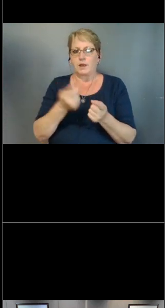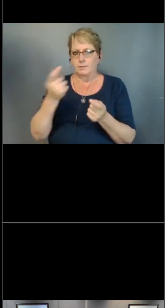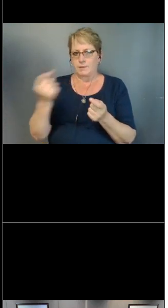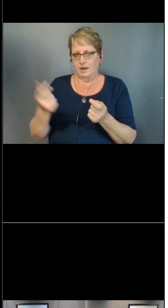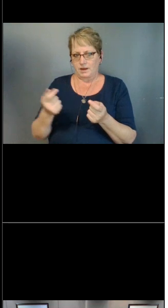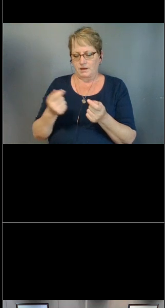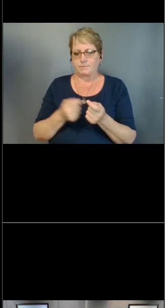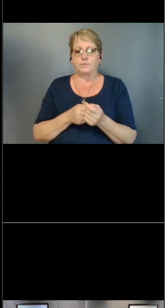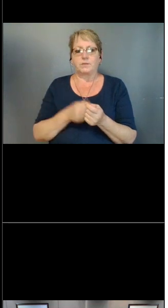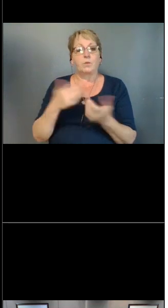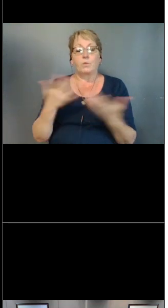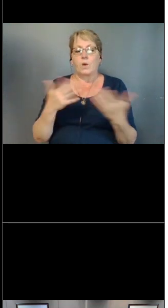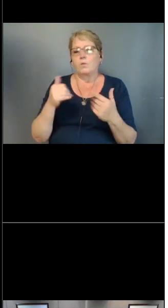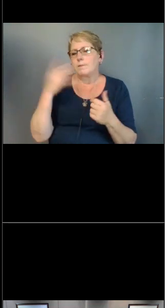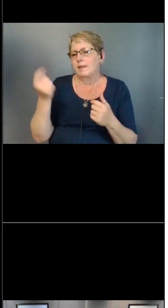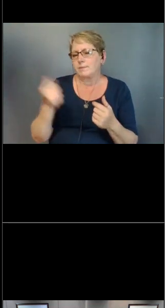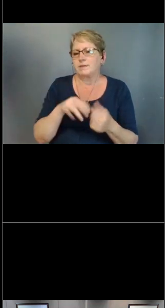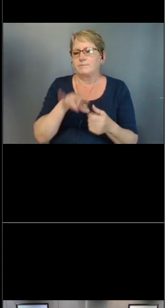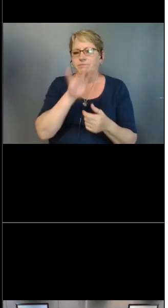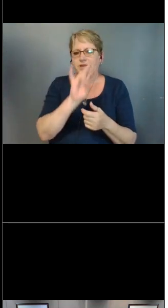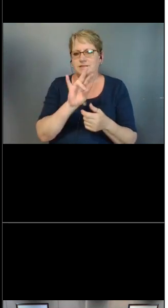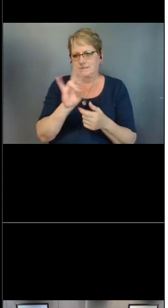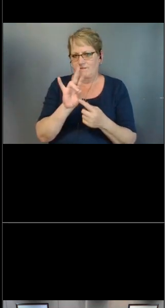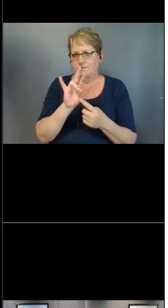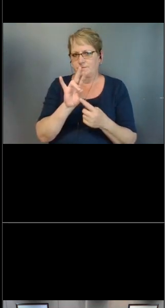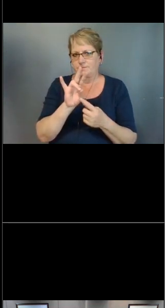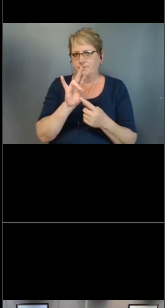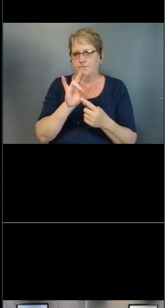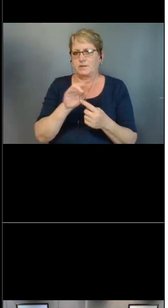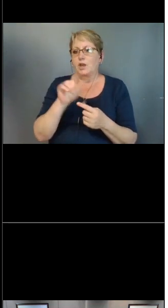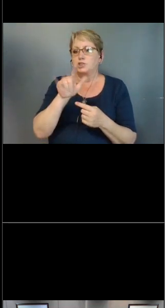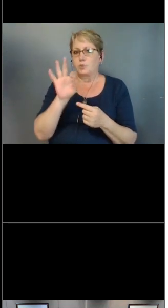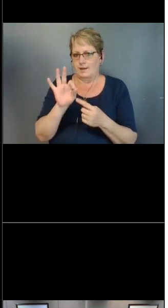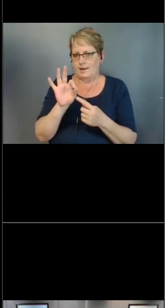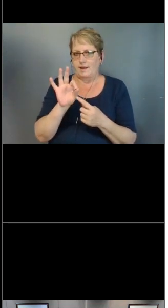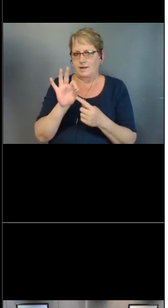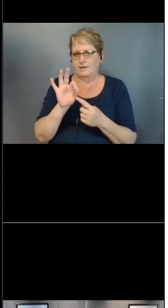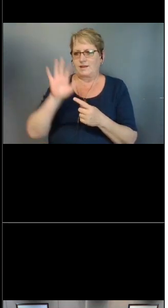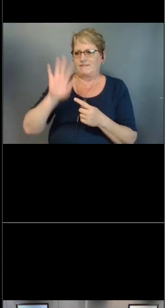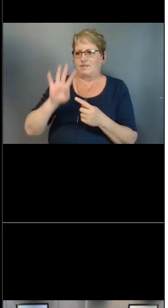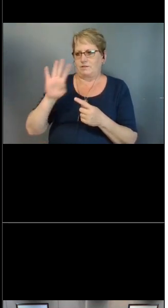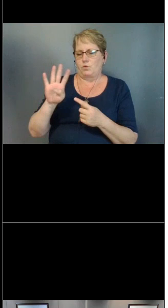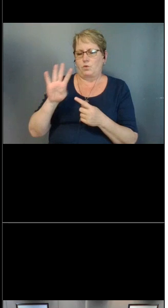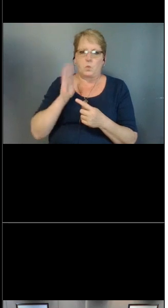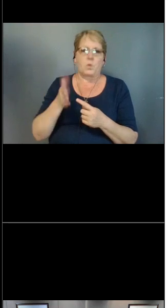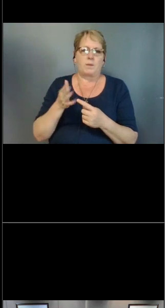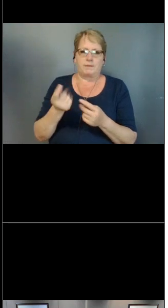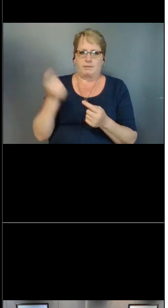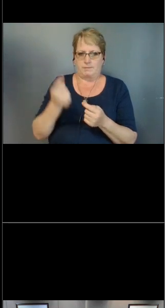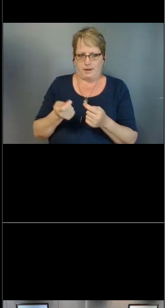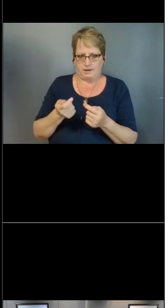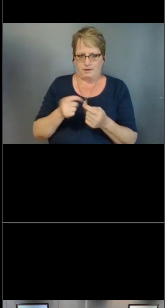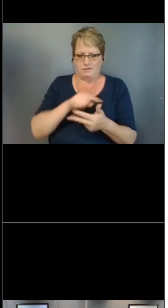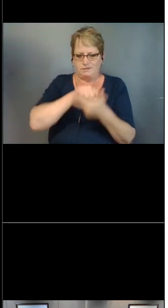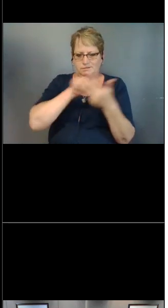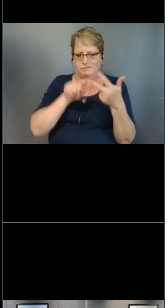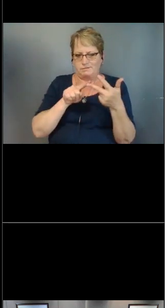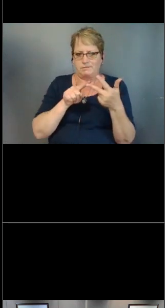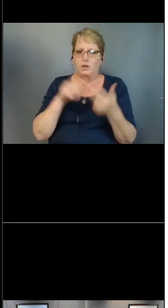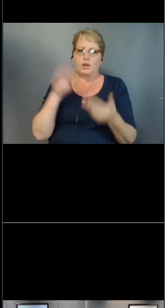slated for elimination are the 7 Baines Richmond, 29 Wohlers, and 54 Military. These three routes had the